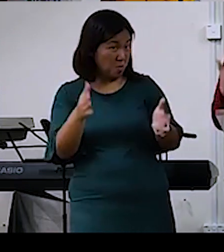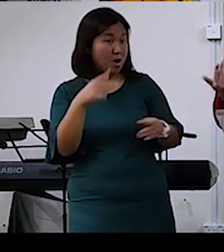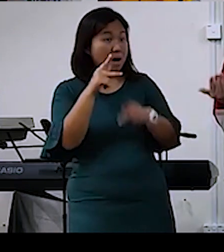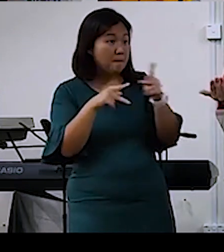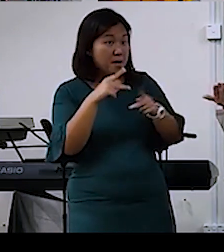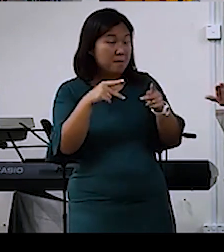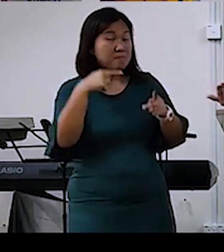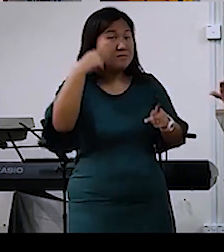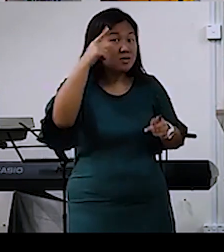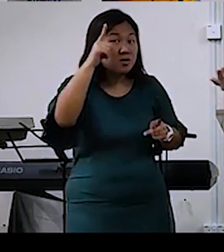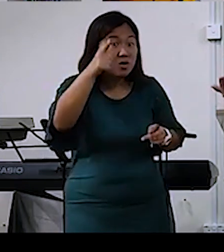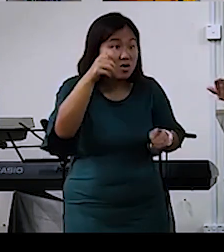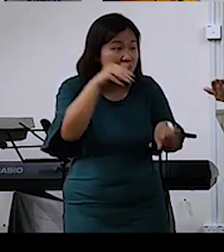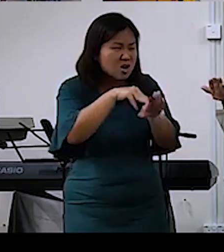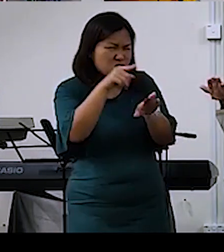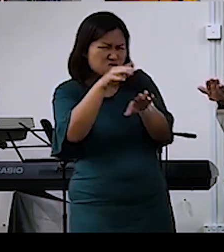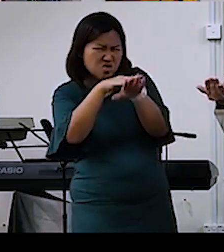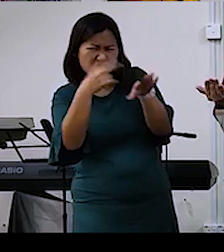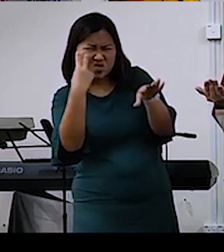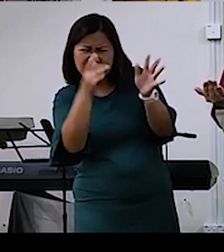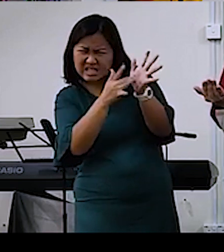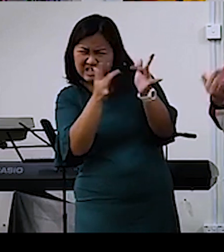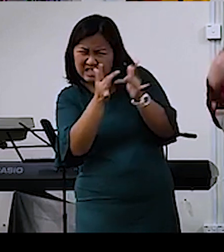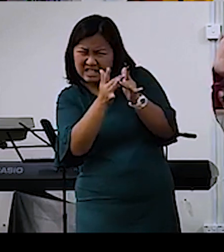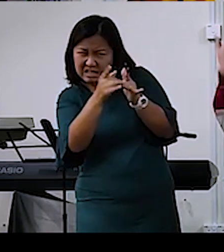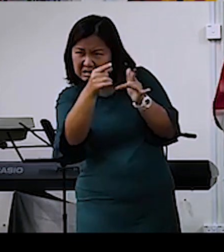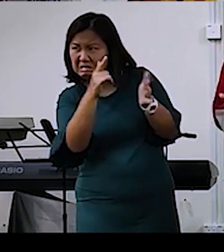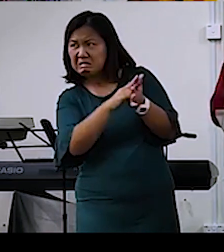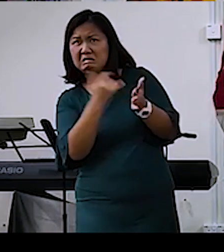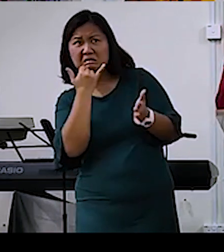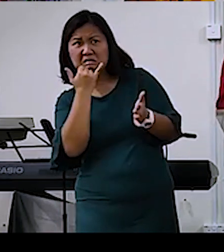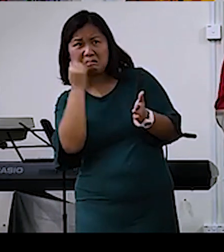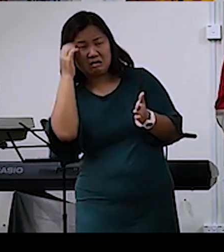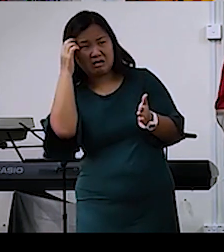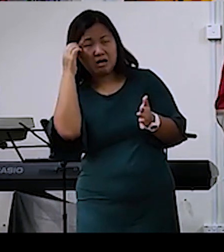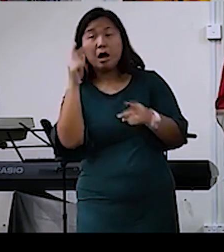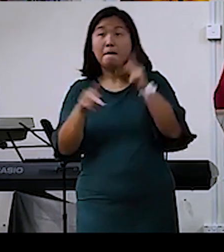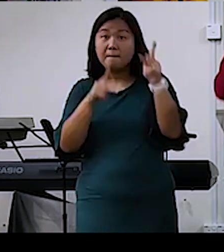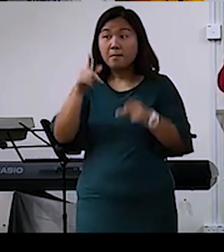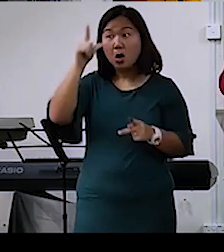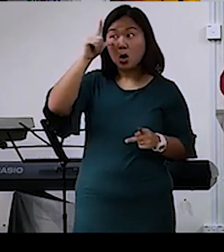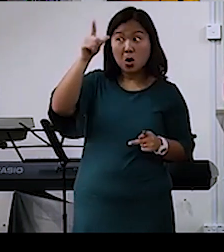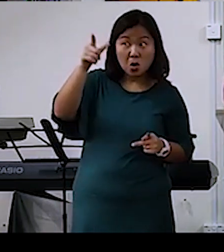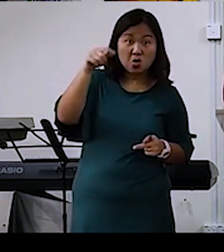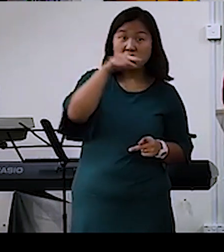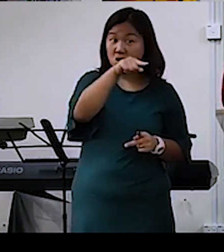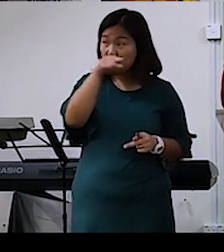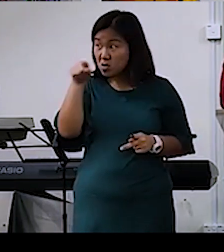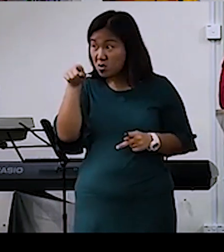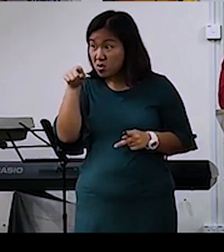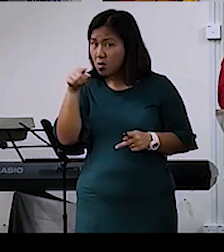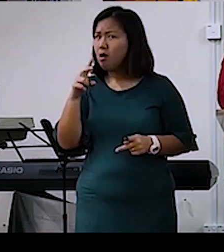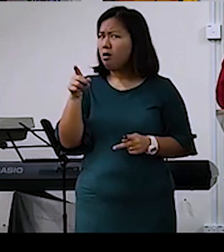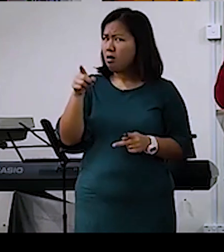you and they don't see Jesus, something is wrong somewhere. Yeah, people look at us, they say, I see something different about this